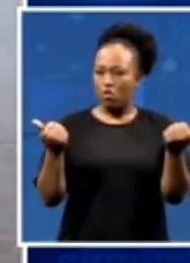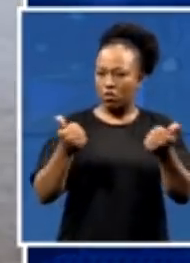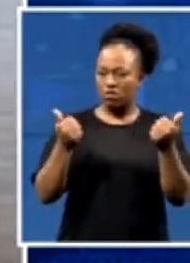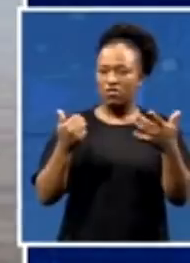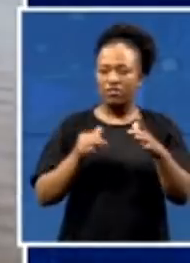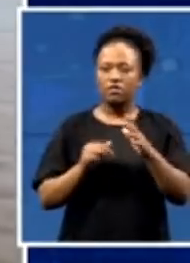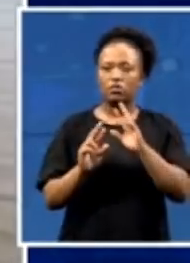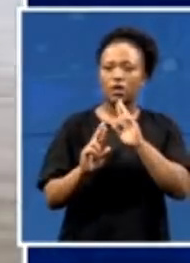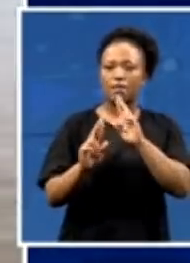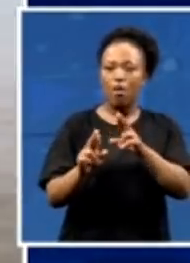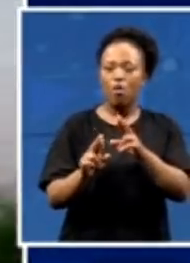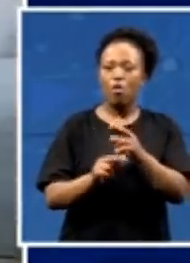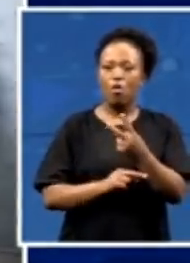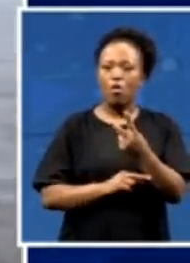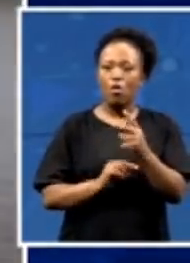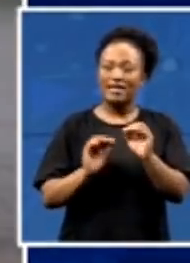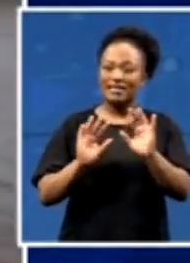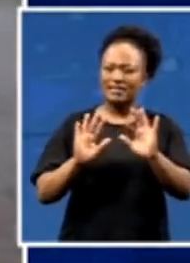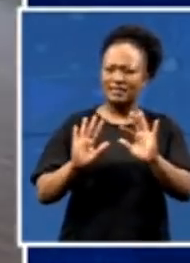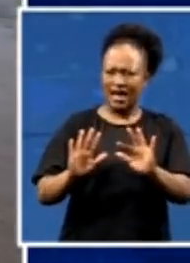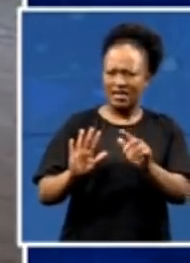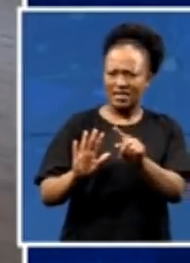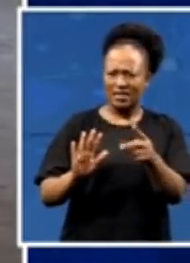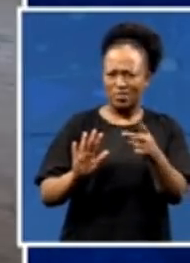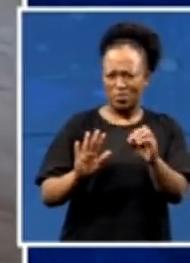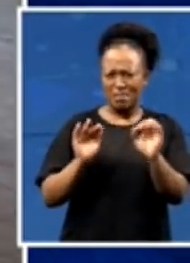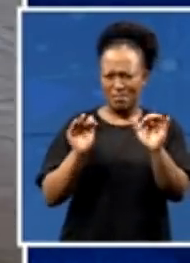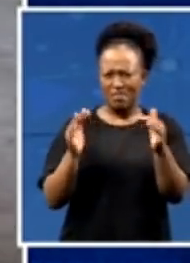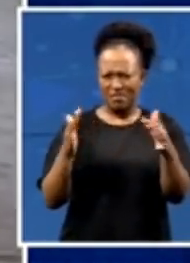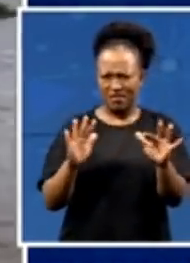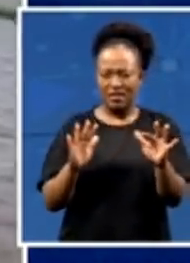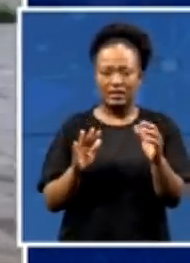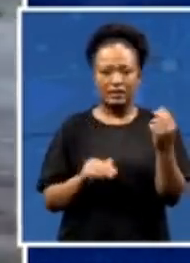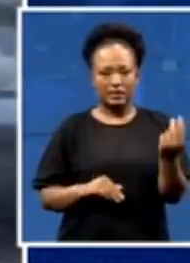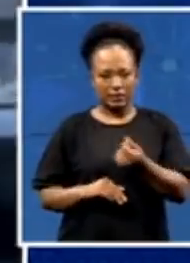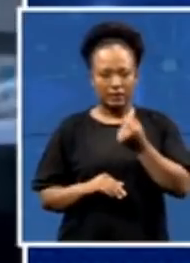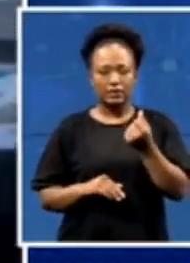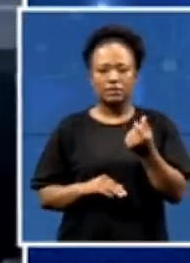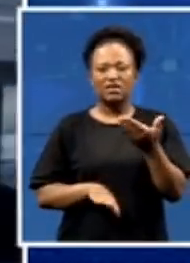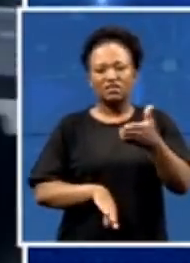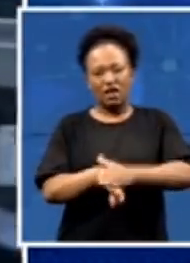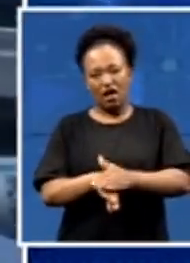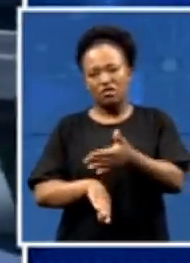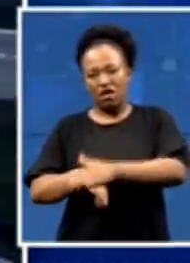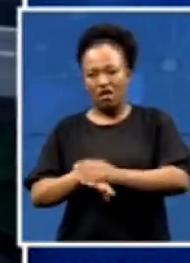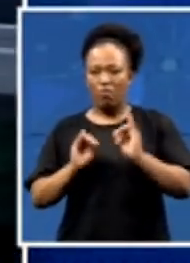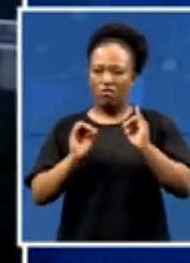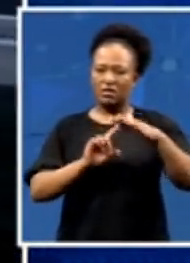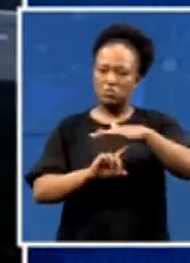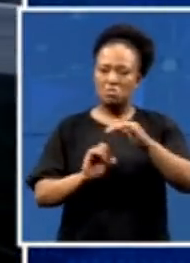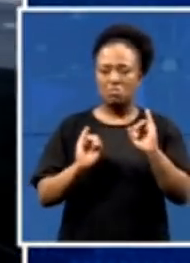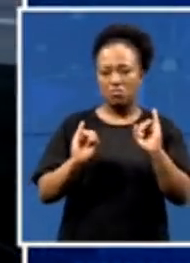who have unfortunately died in these difficult circumstances in KwaZulu-Natal as the